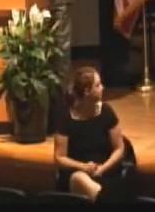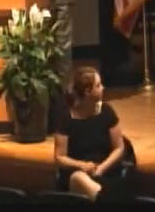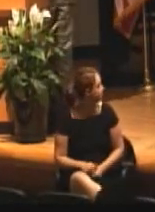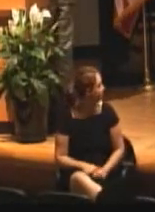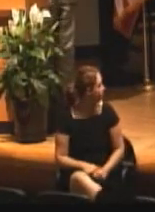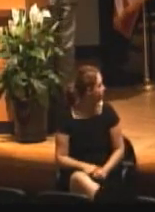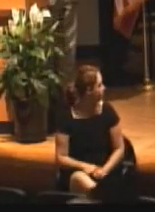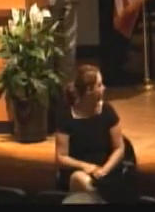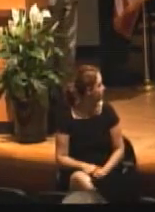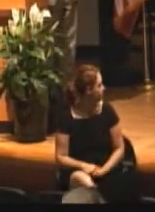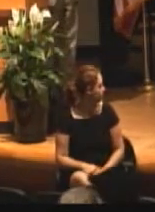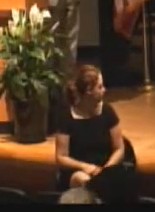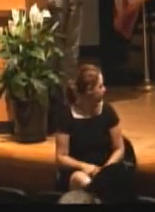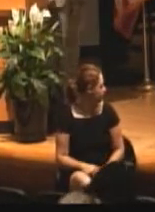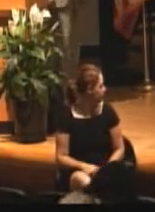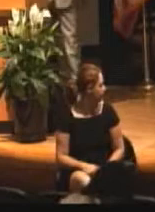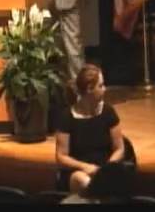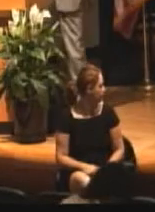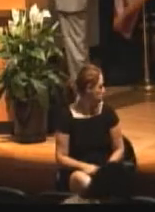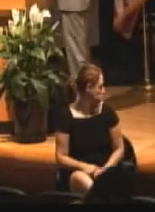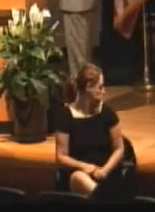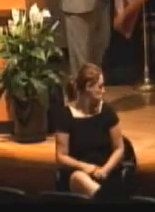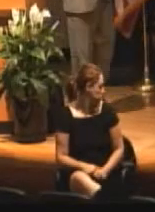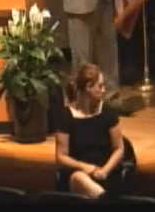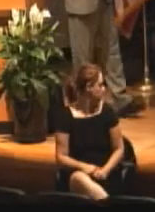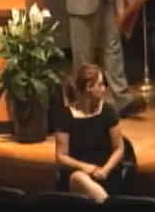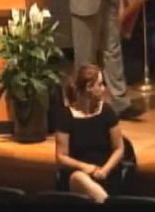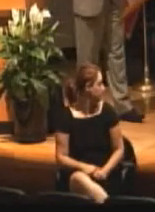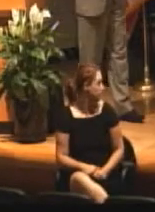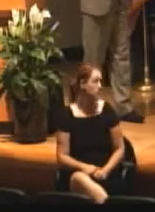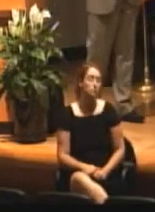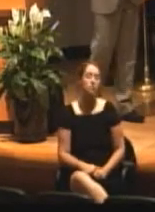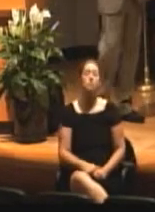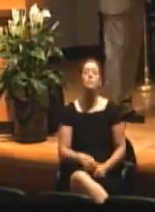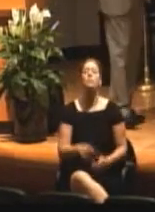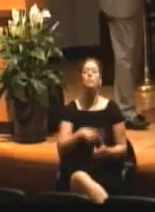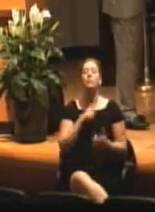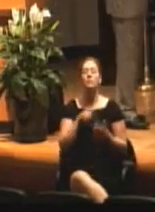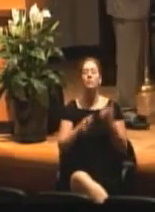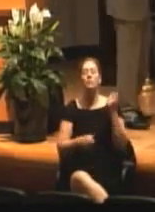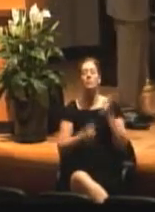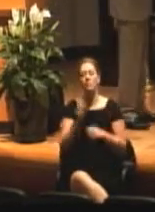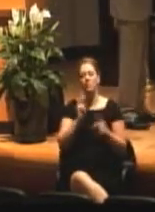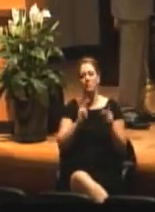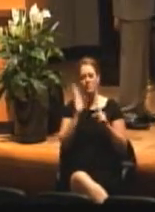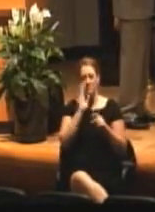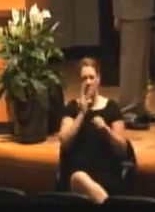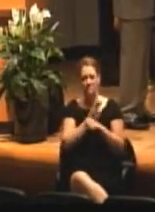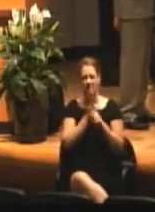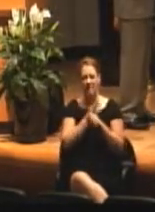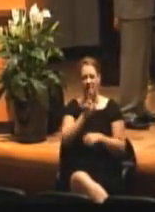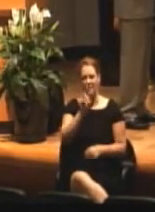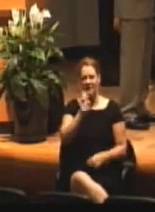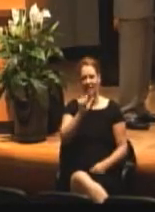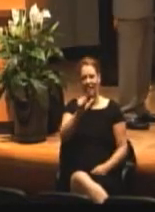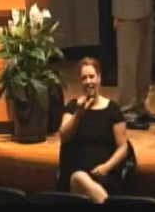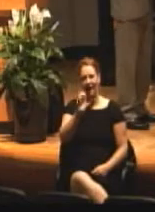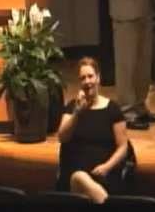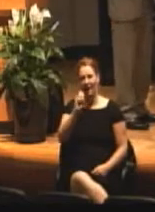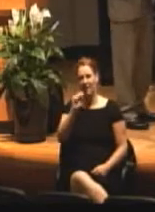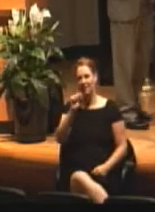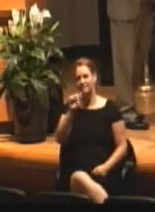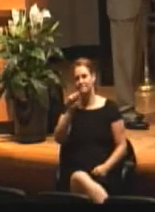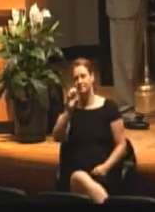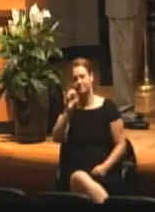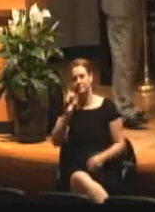Kind of after you get all those things said, most people will use real estate agent. So they're going to use a realtor involved. Whether you do or